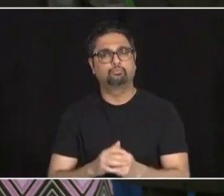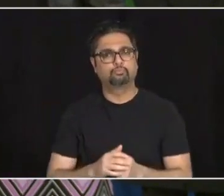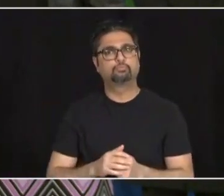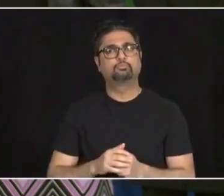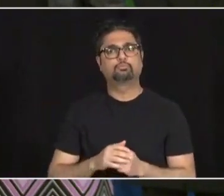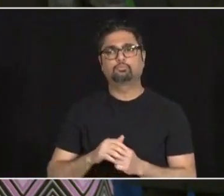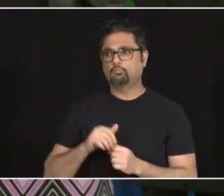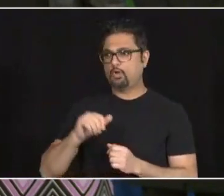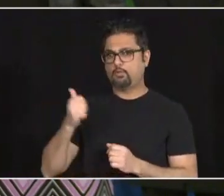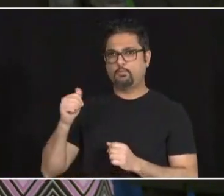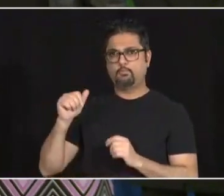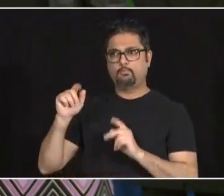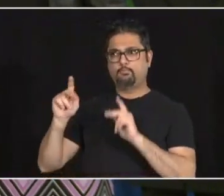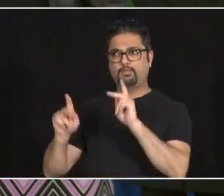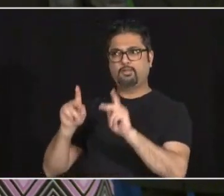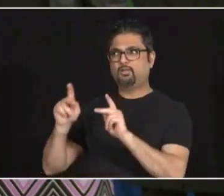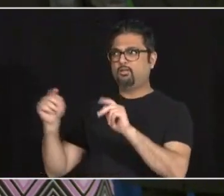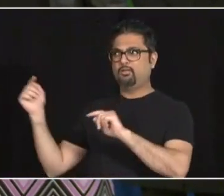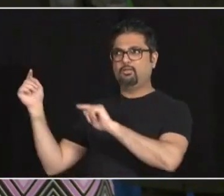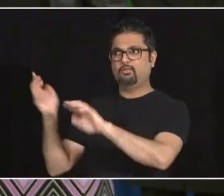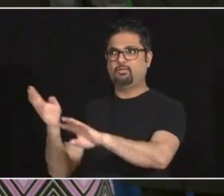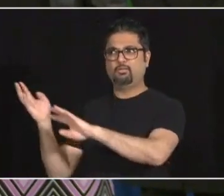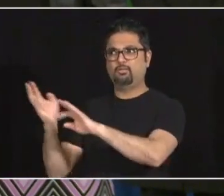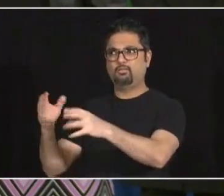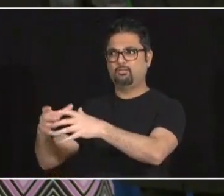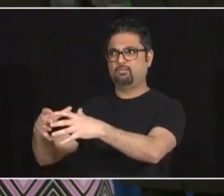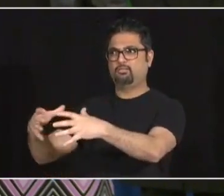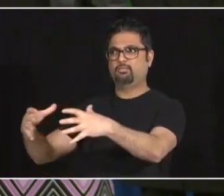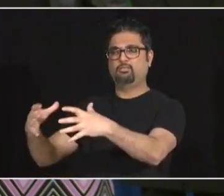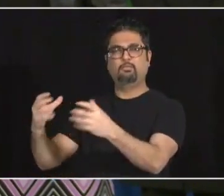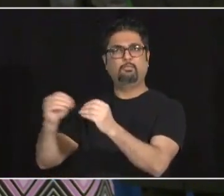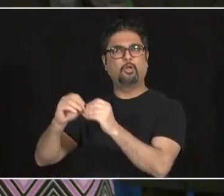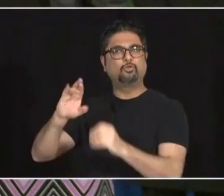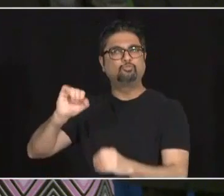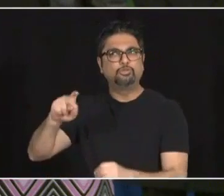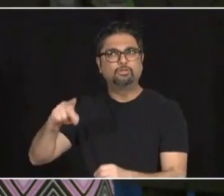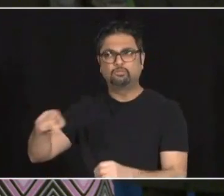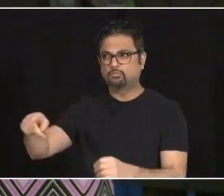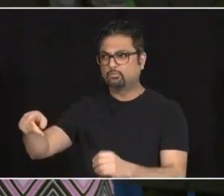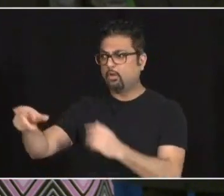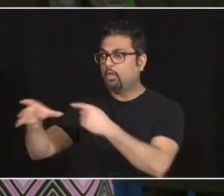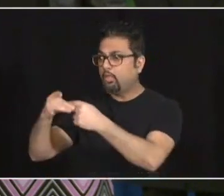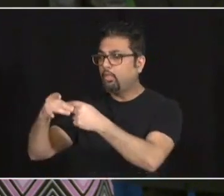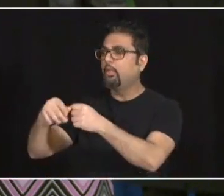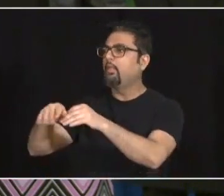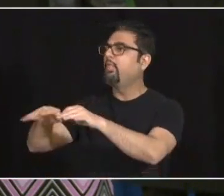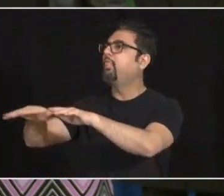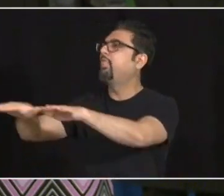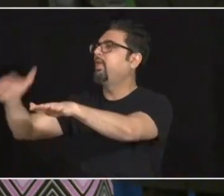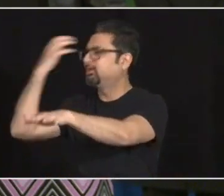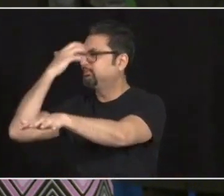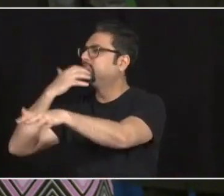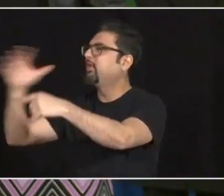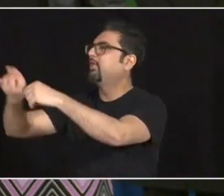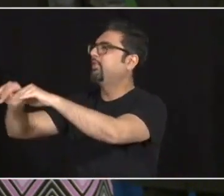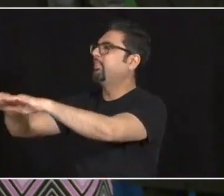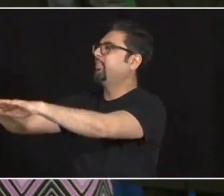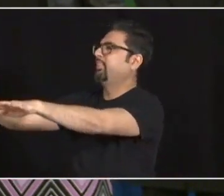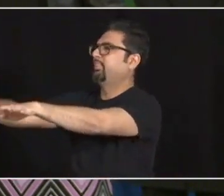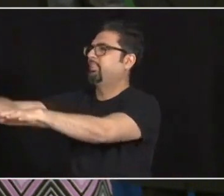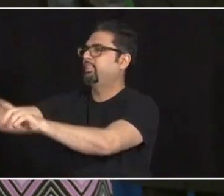healthcare workers, who potentially could see some of the people in the hospitals if they were to get